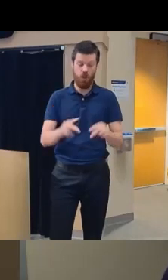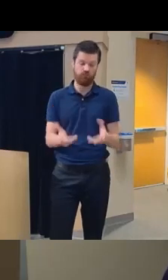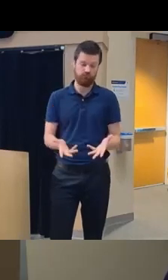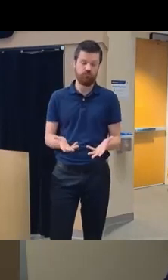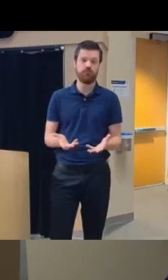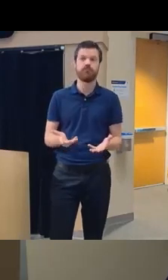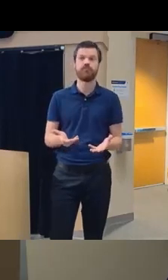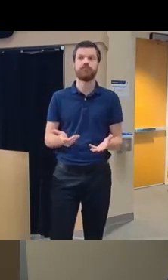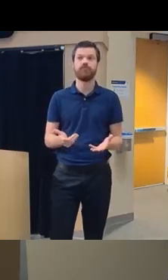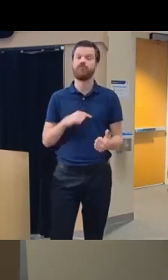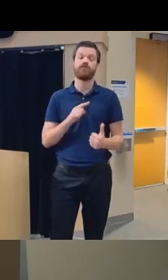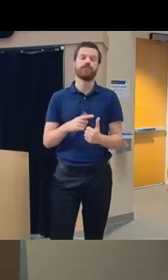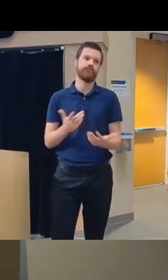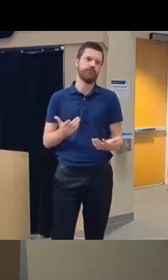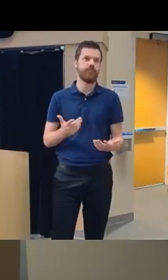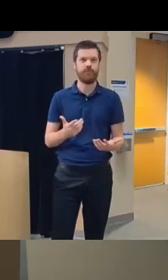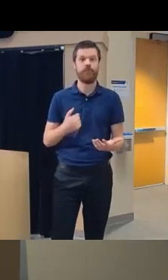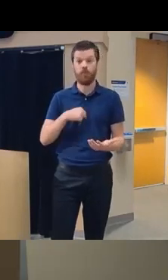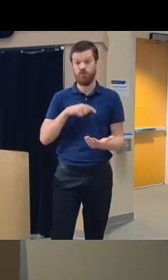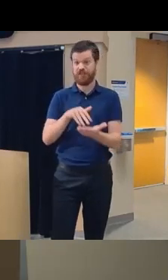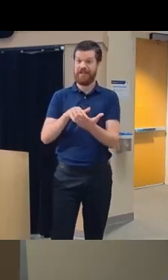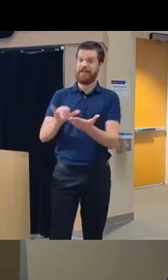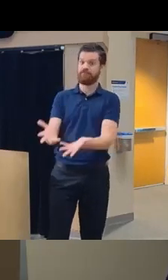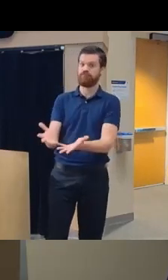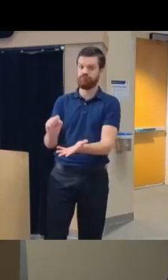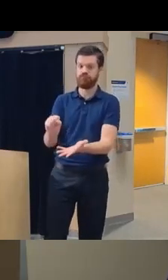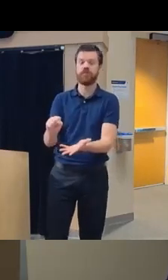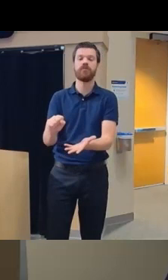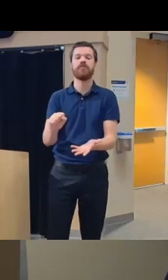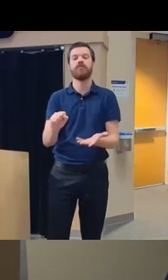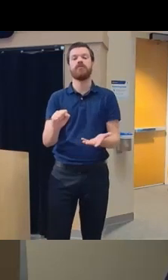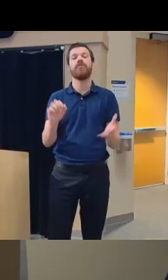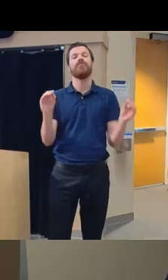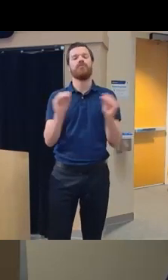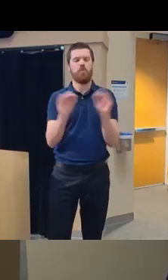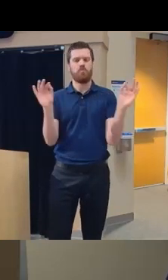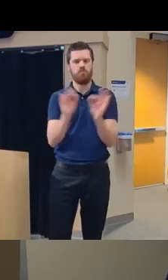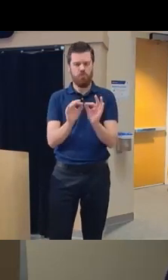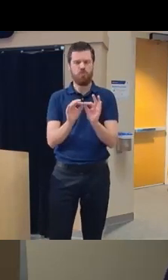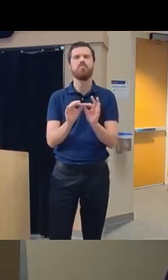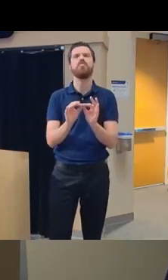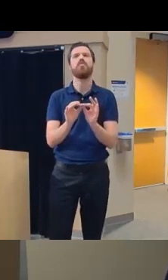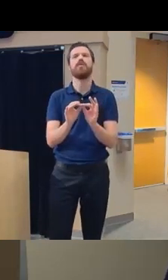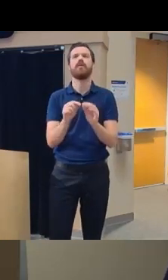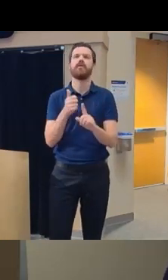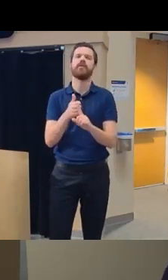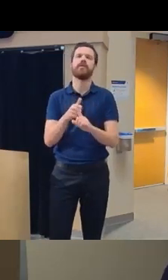think that I would say, first of all, we should study that. But more importantly, I think that, you know, this is